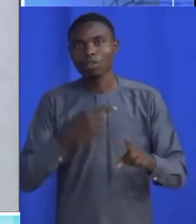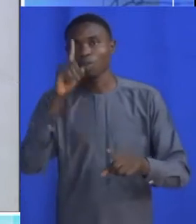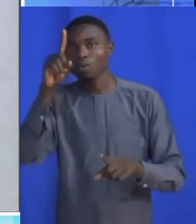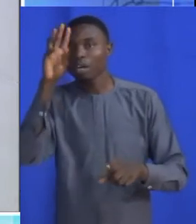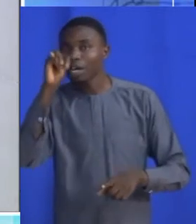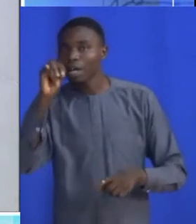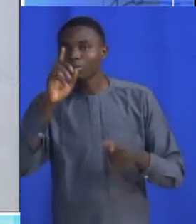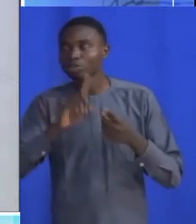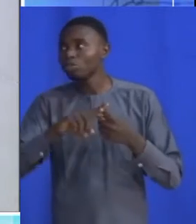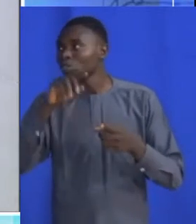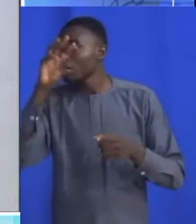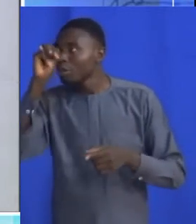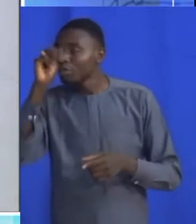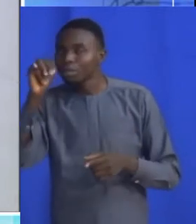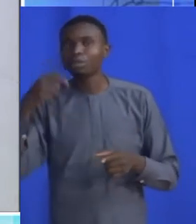insanity,